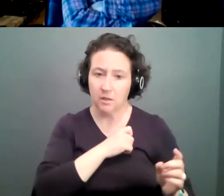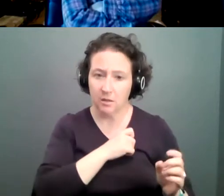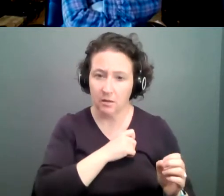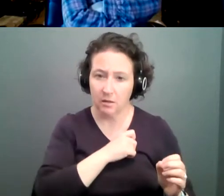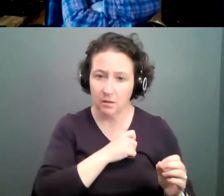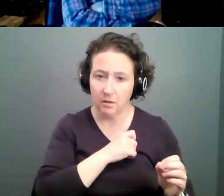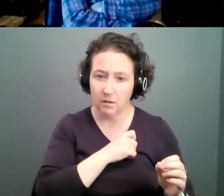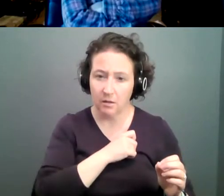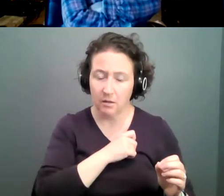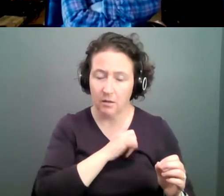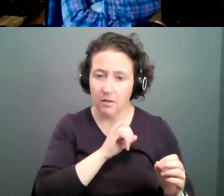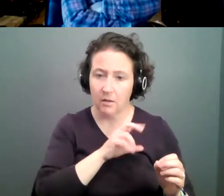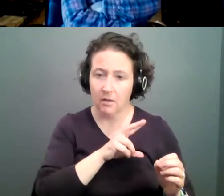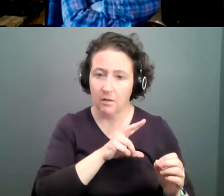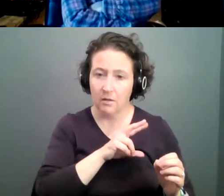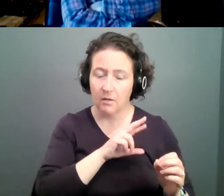Virus has